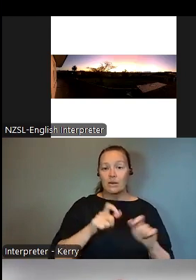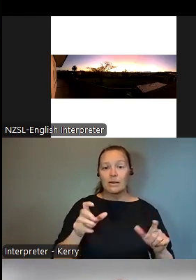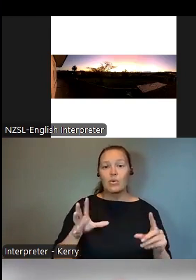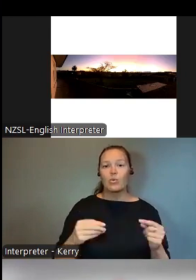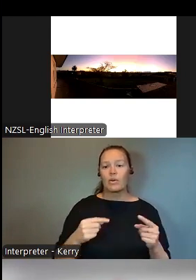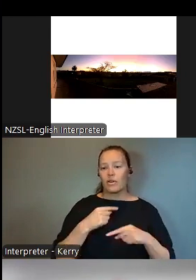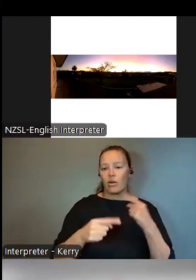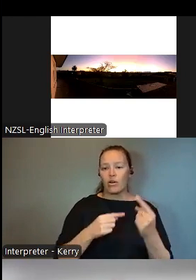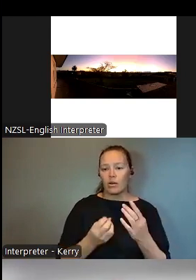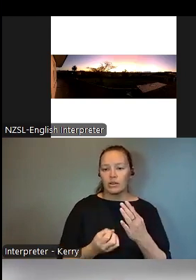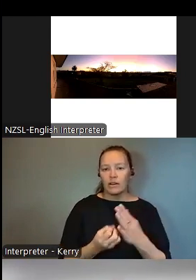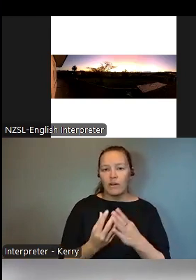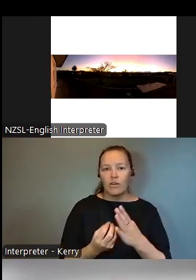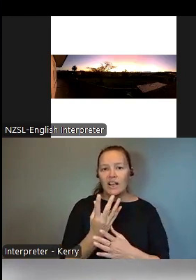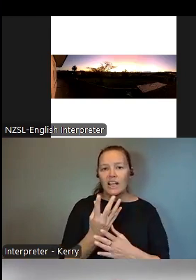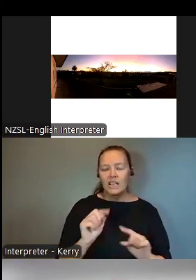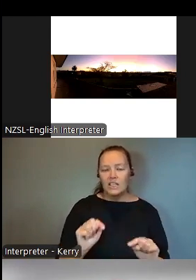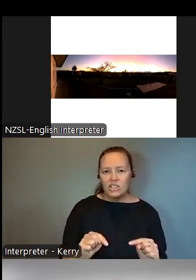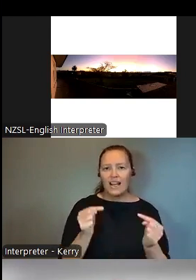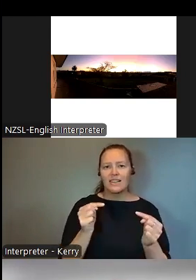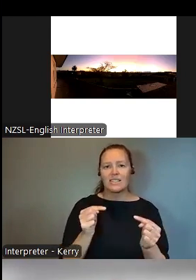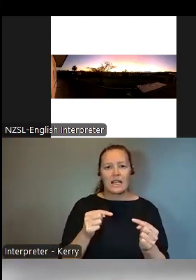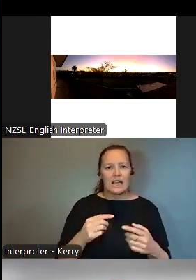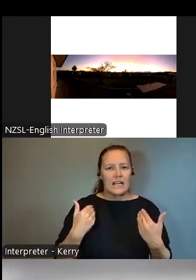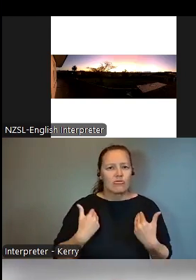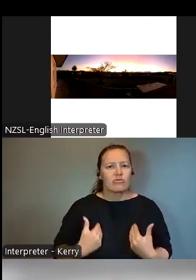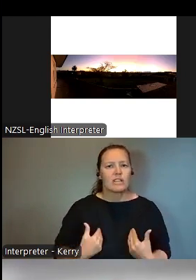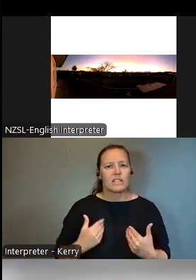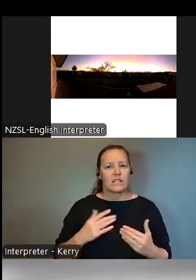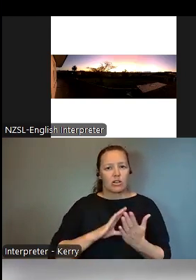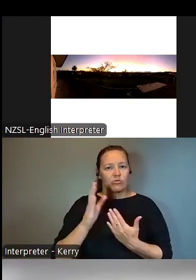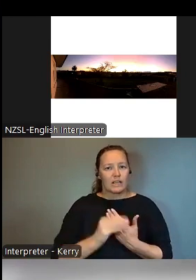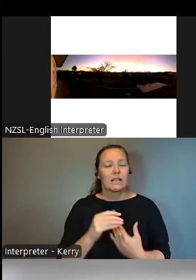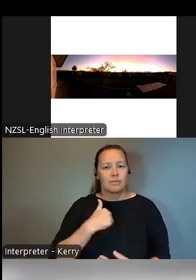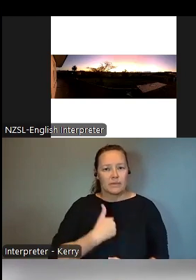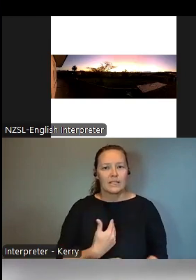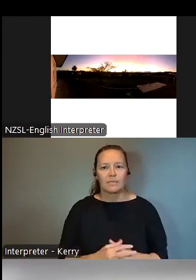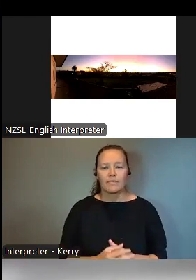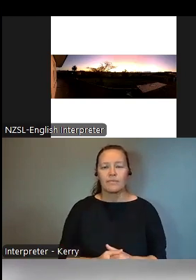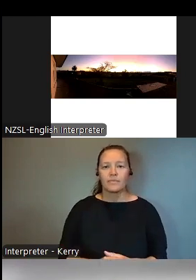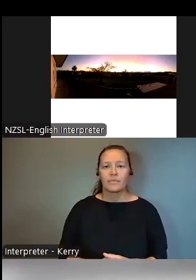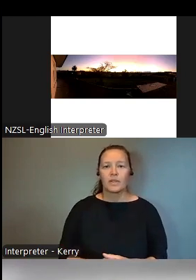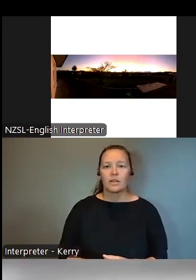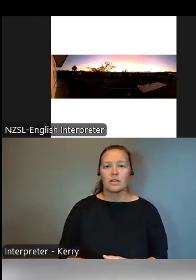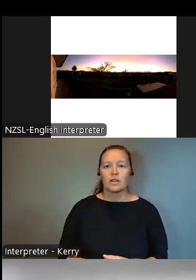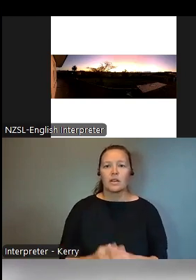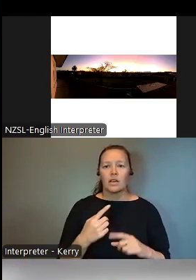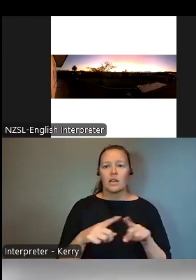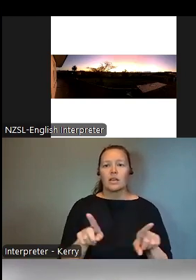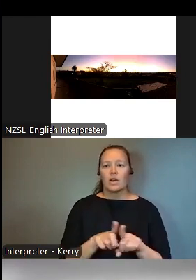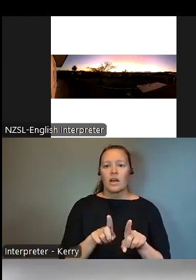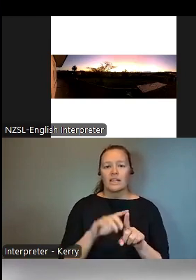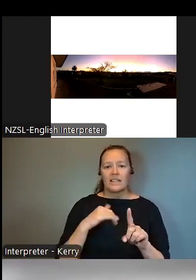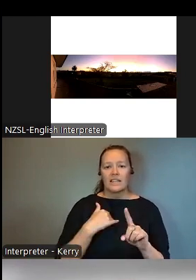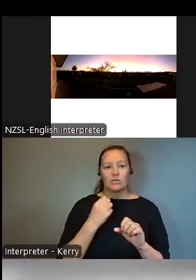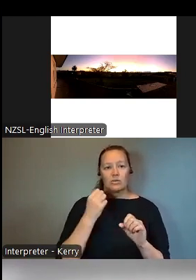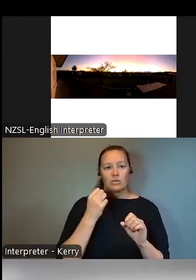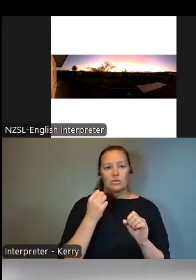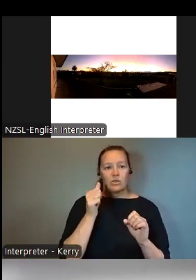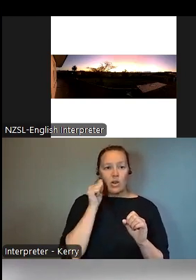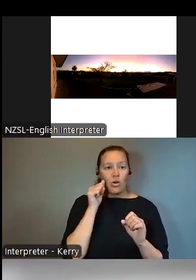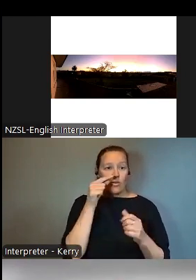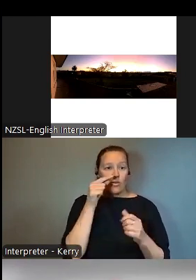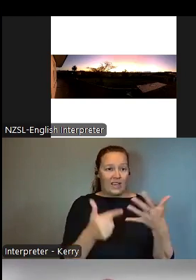continually evolving, challenging, enriching curriculum. And what we need to do is understand these guiding principles of change.